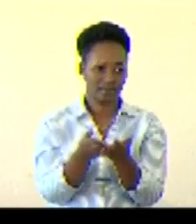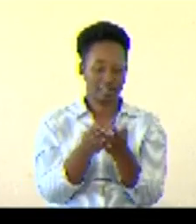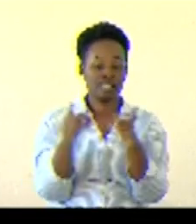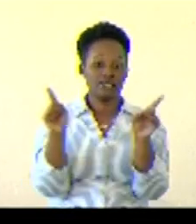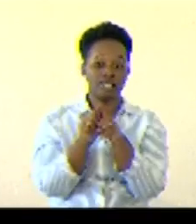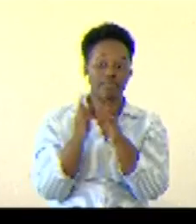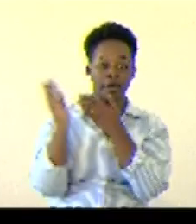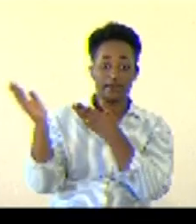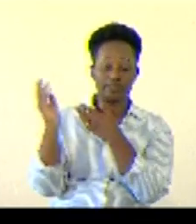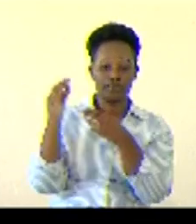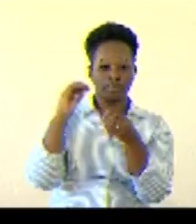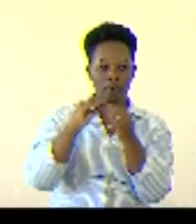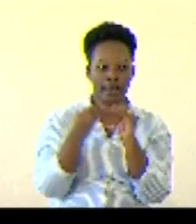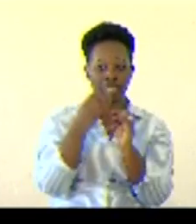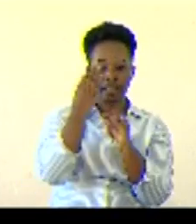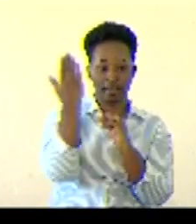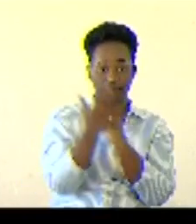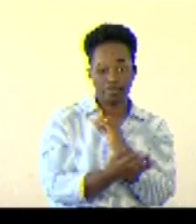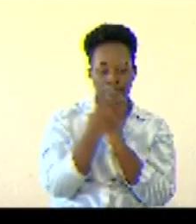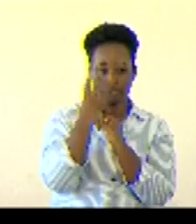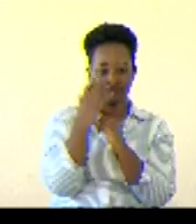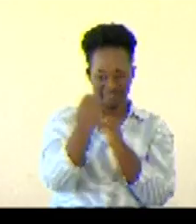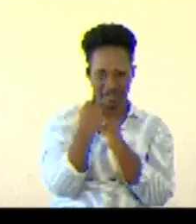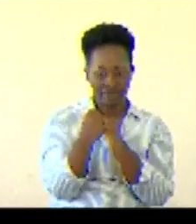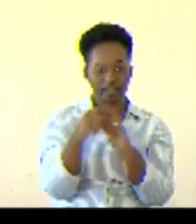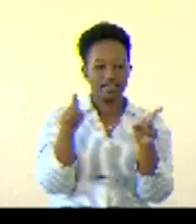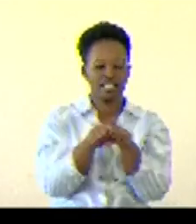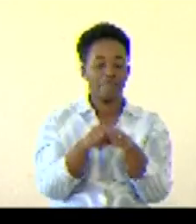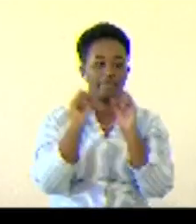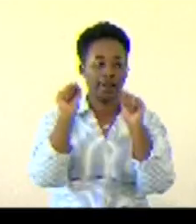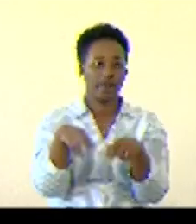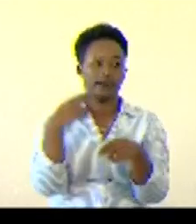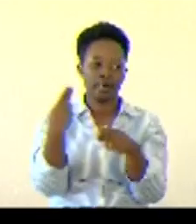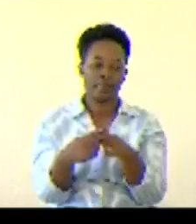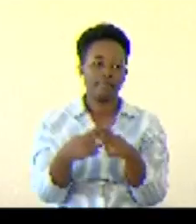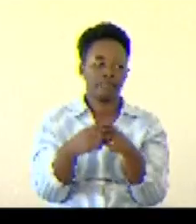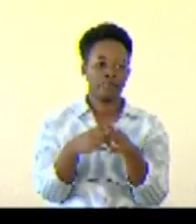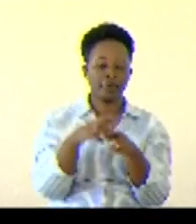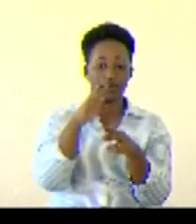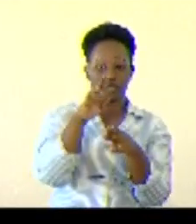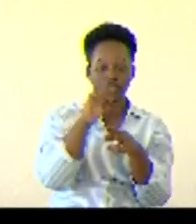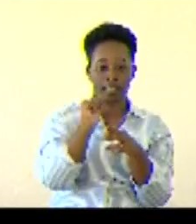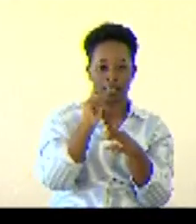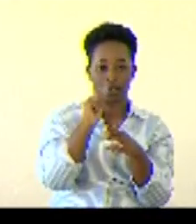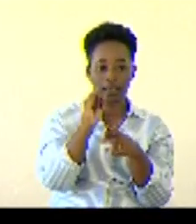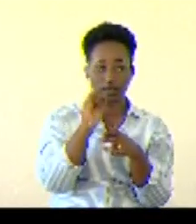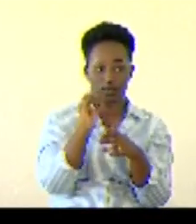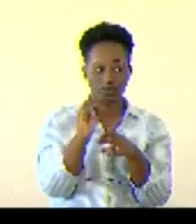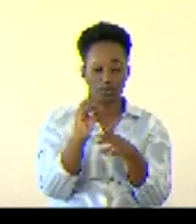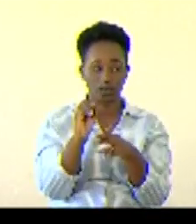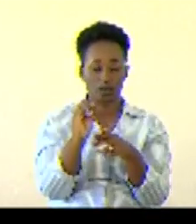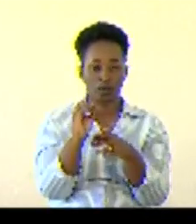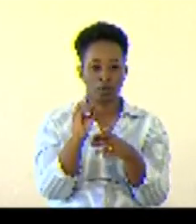be a ratio, and we can as well indicate a ratio, like if it is 3 out of 5, we can still